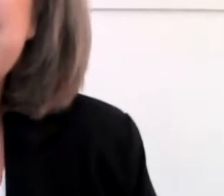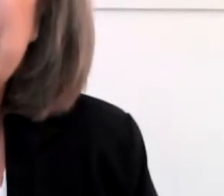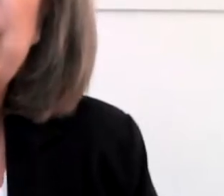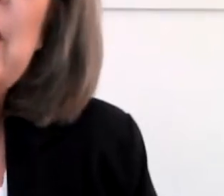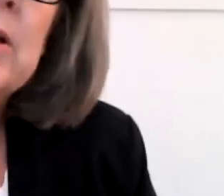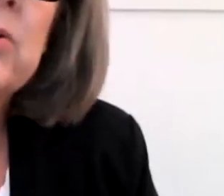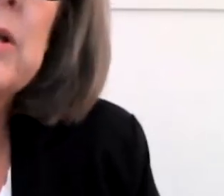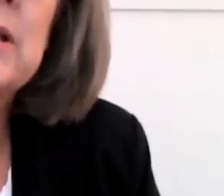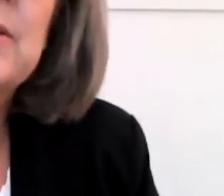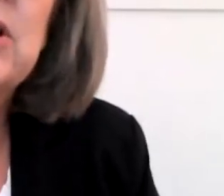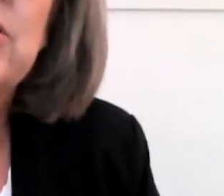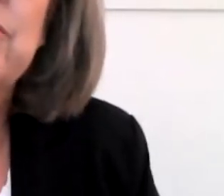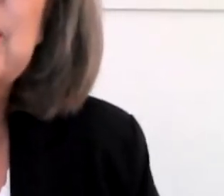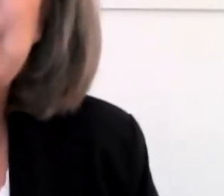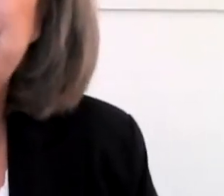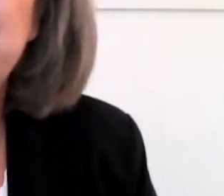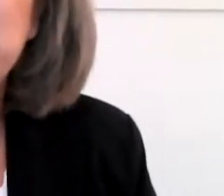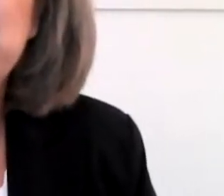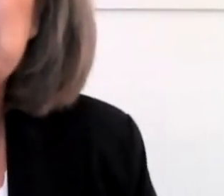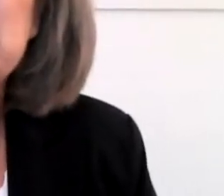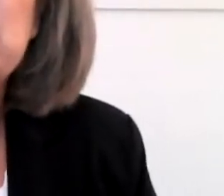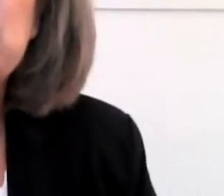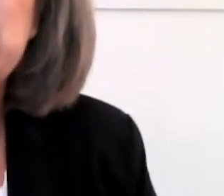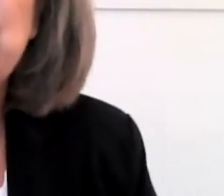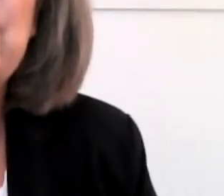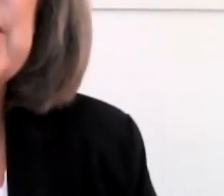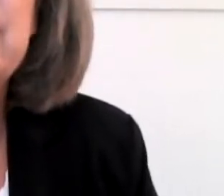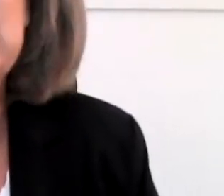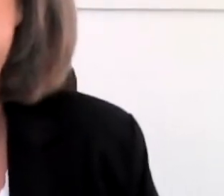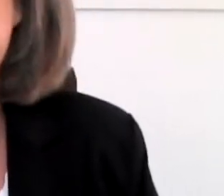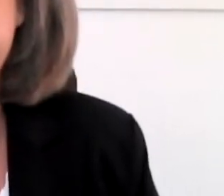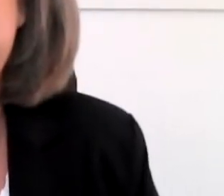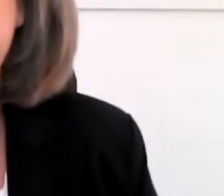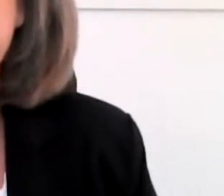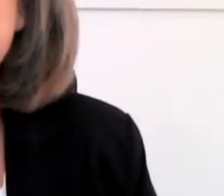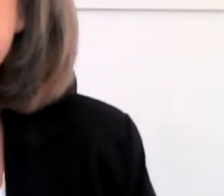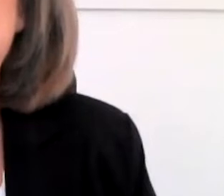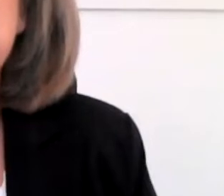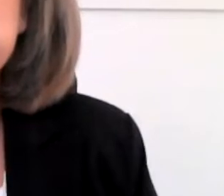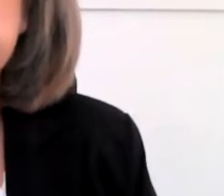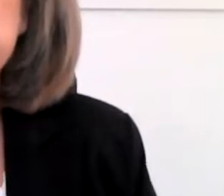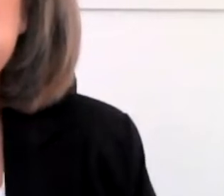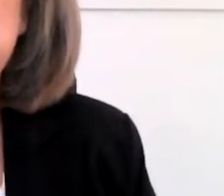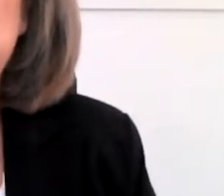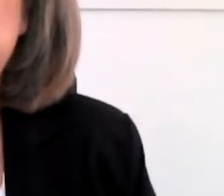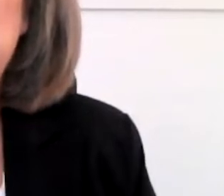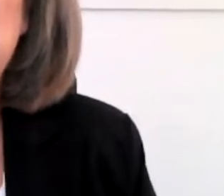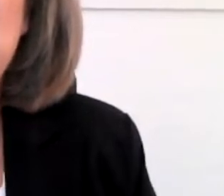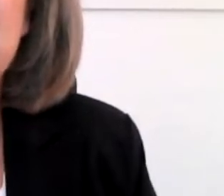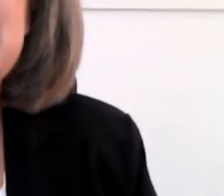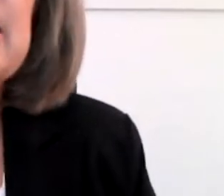clues that are available in school systems. So for example, if you work in schools, you'll know this. If you don't, you might not. Schools